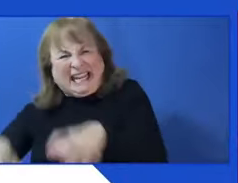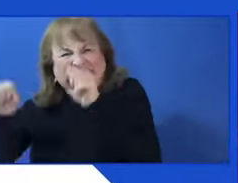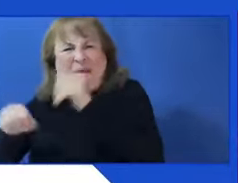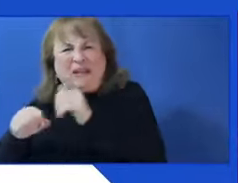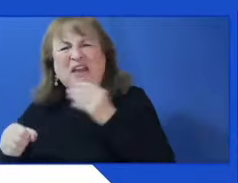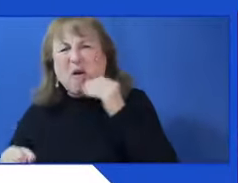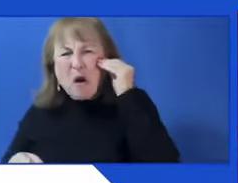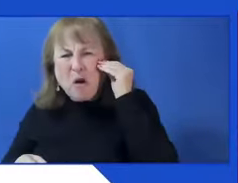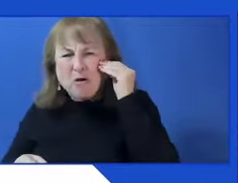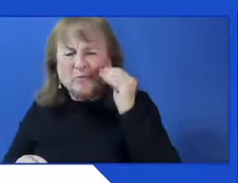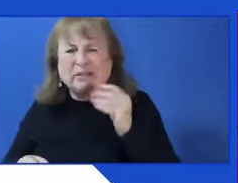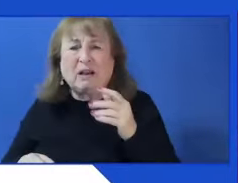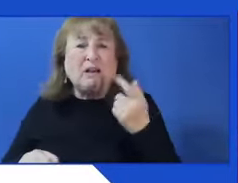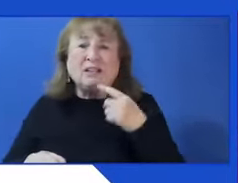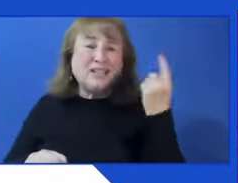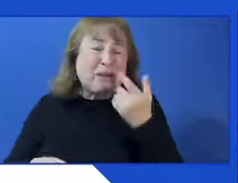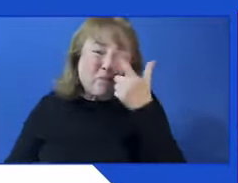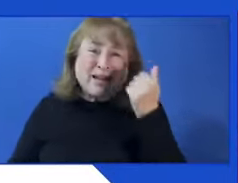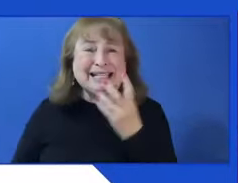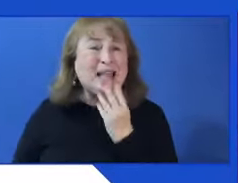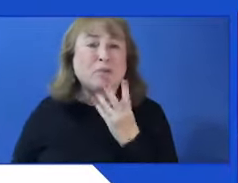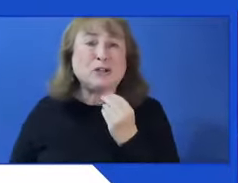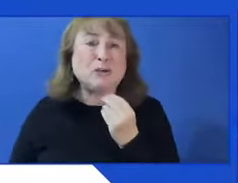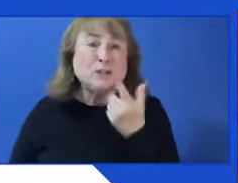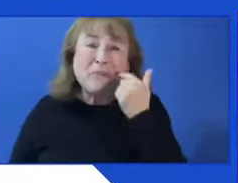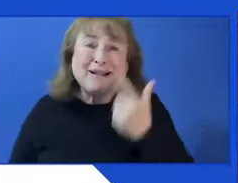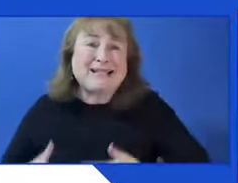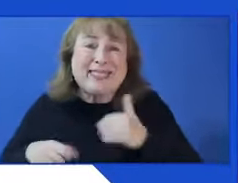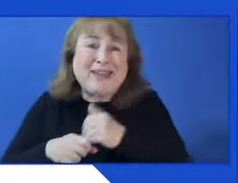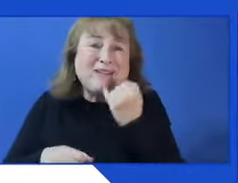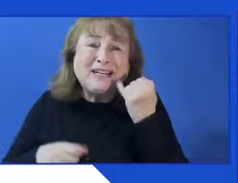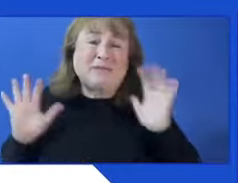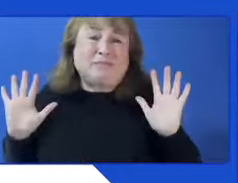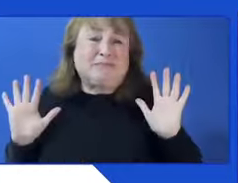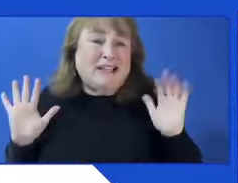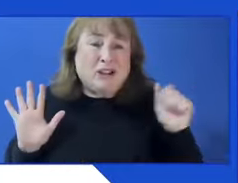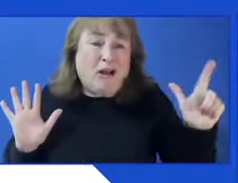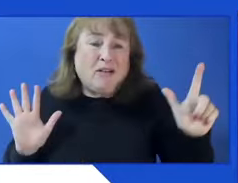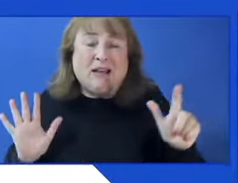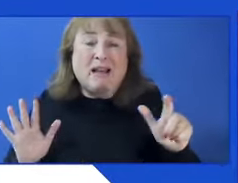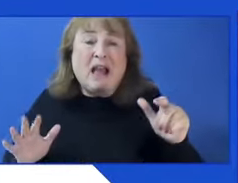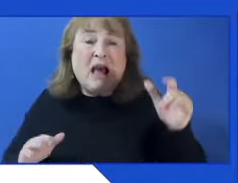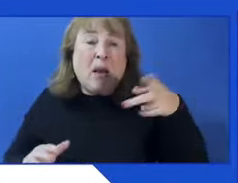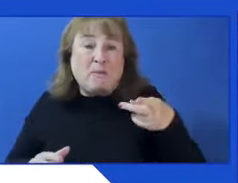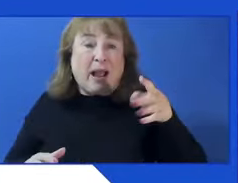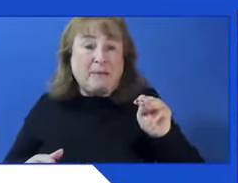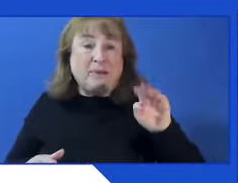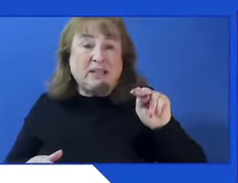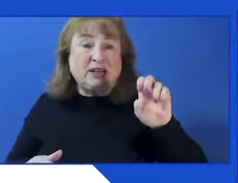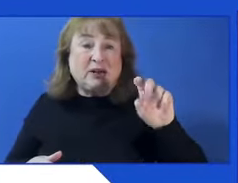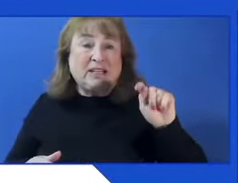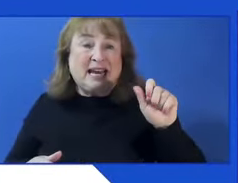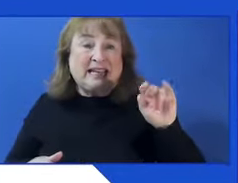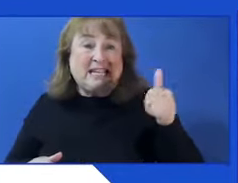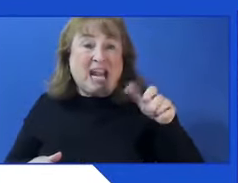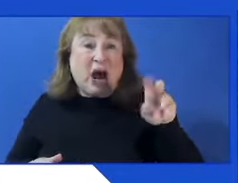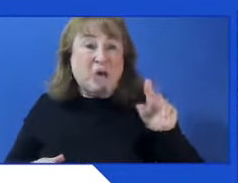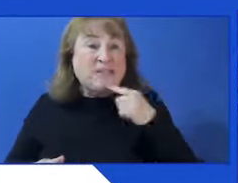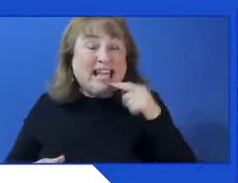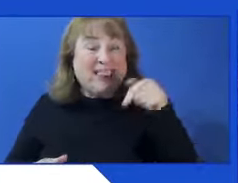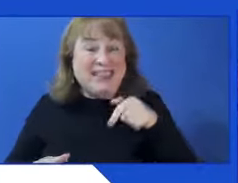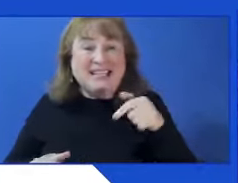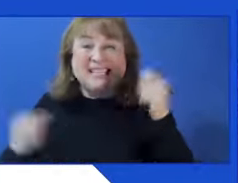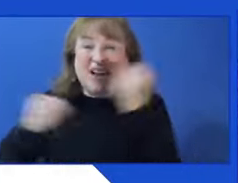terrorists for simply being Jewish and living in Israel. As Prime Minister Netanyahu says so well, this is a fight between good and